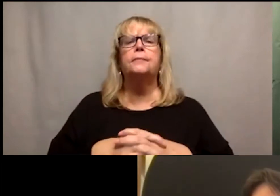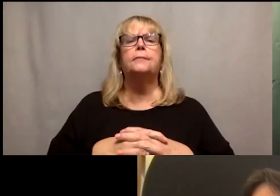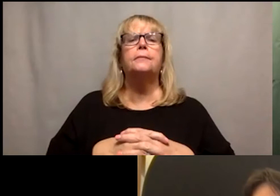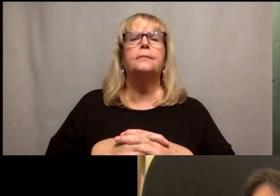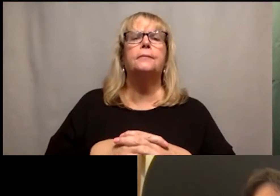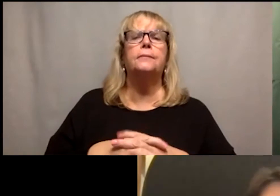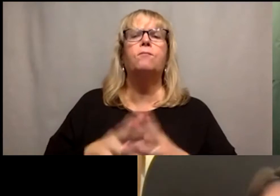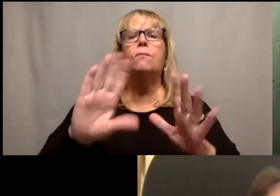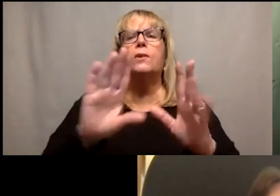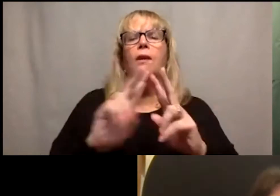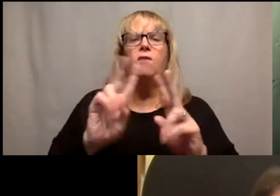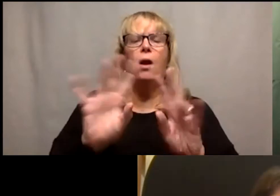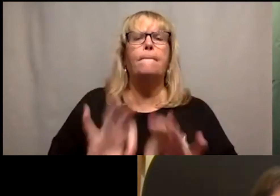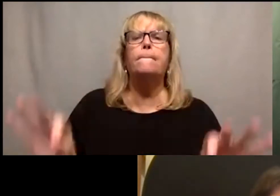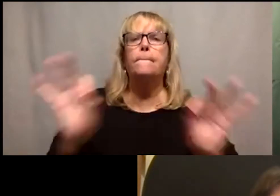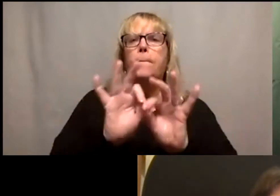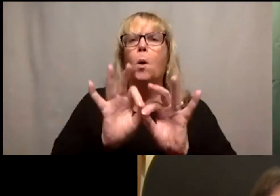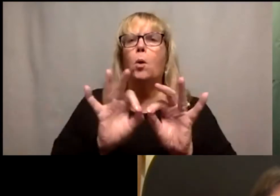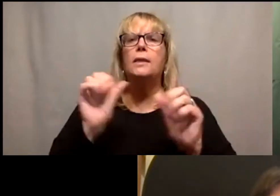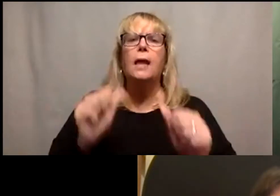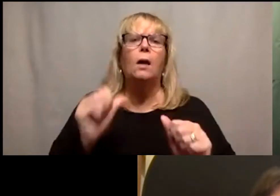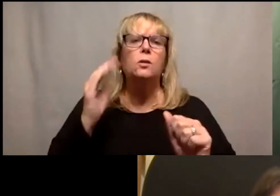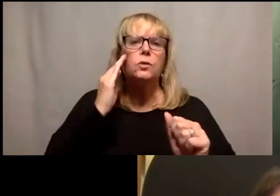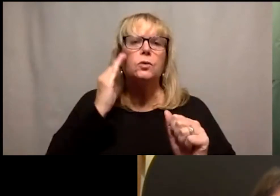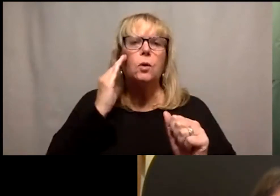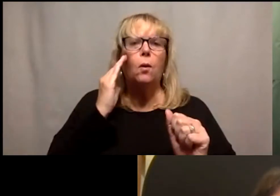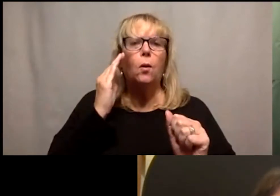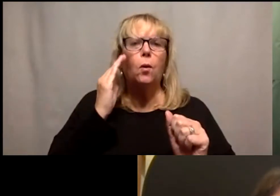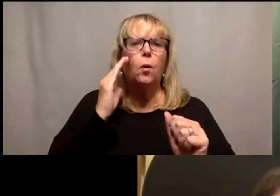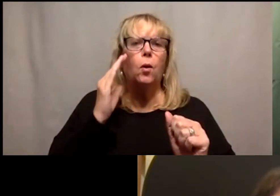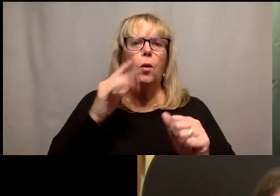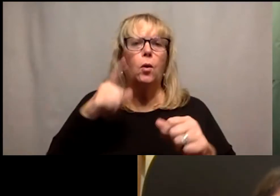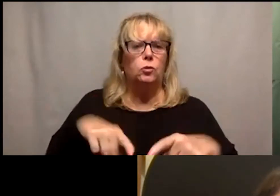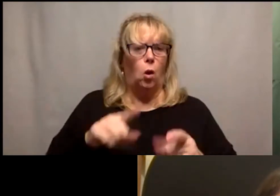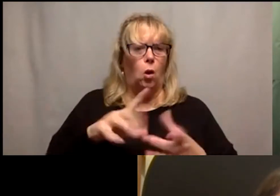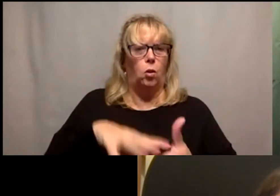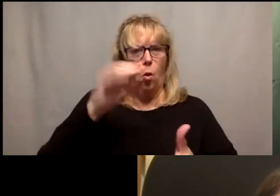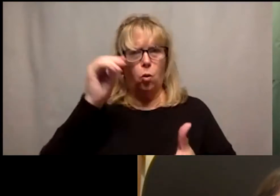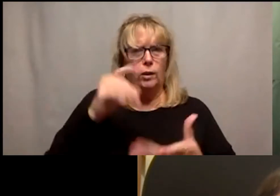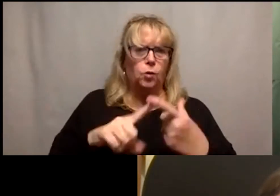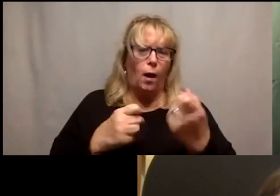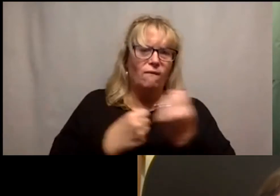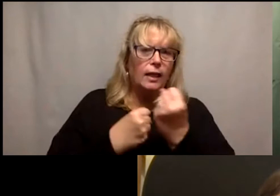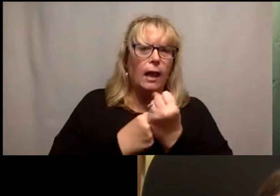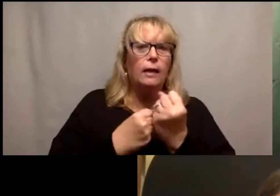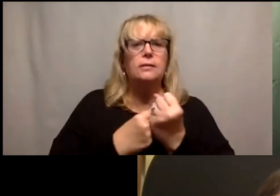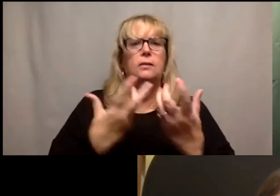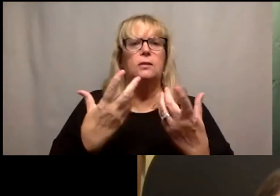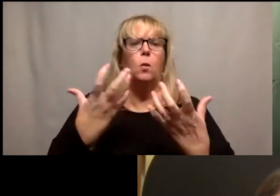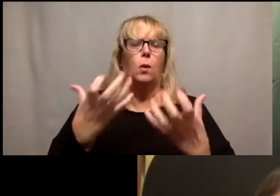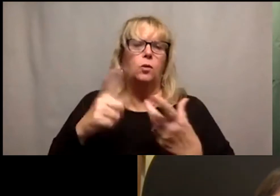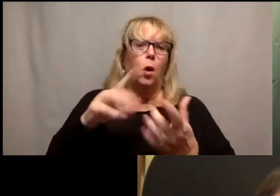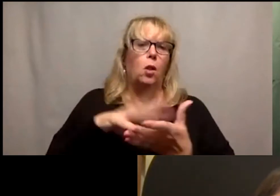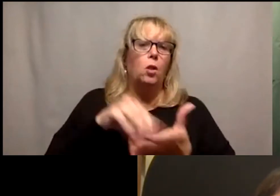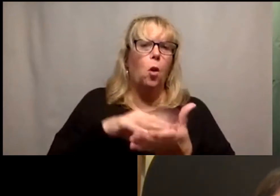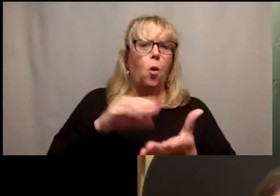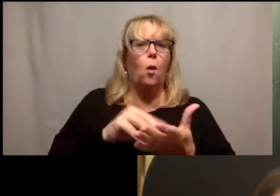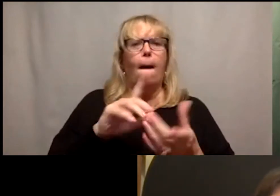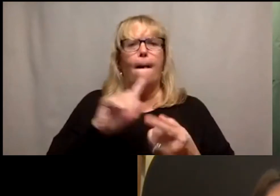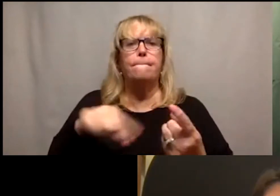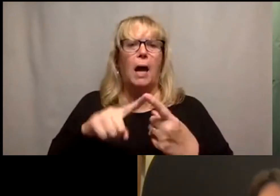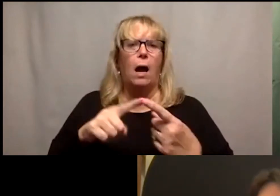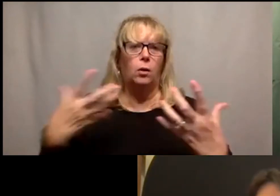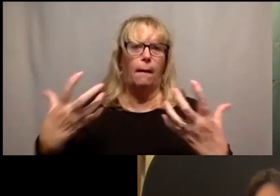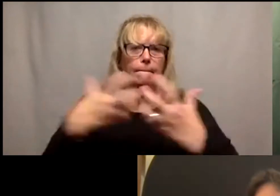It's important to know that, in learning to advocate and learning about combined vision hearing loss